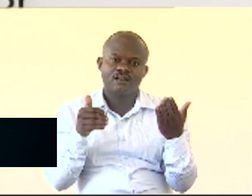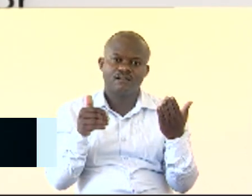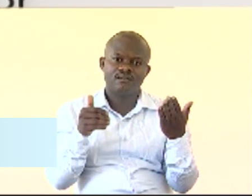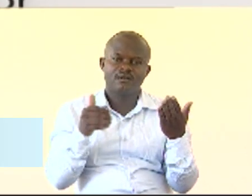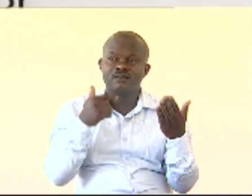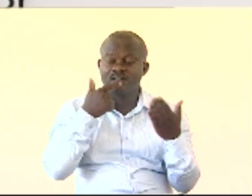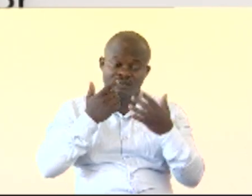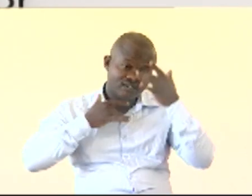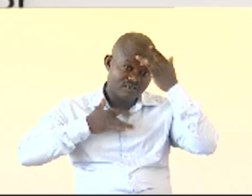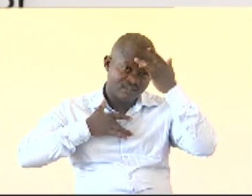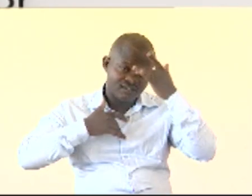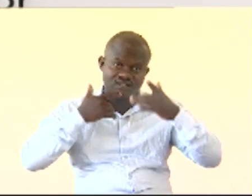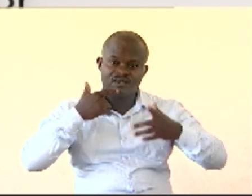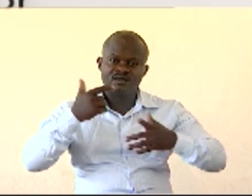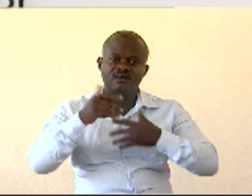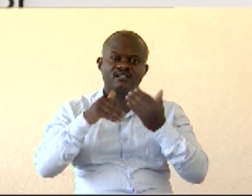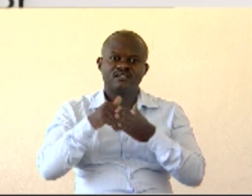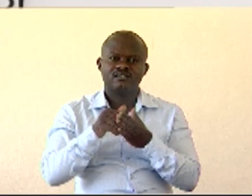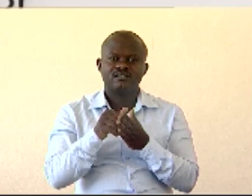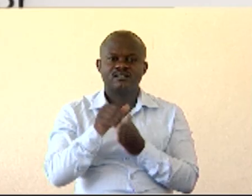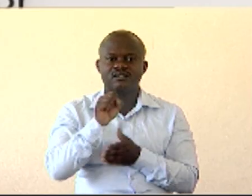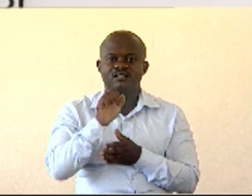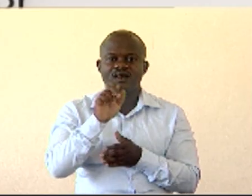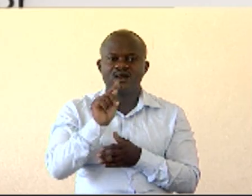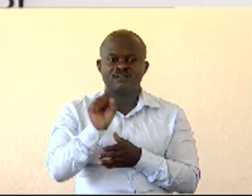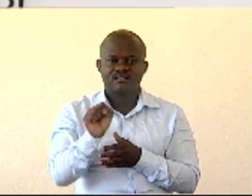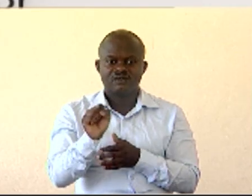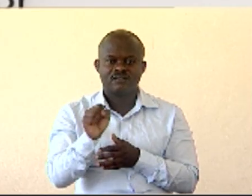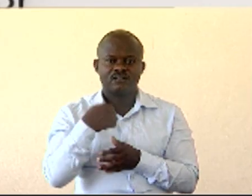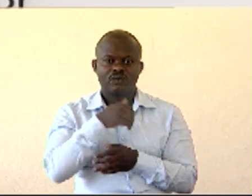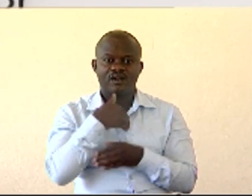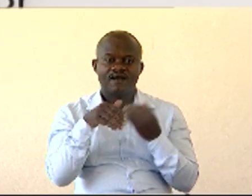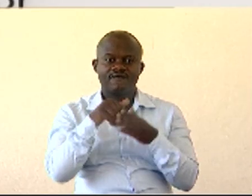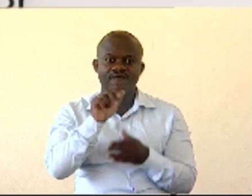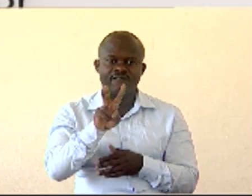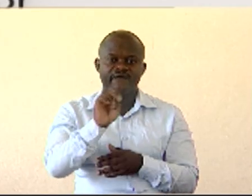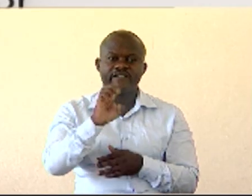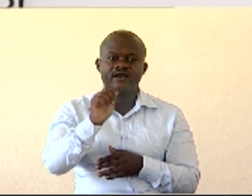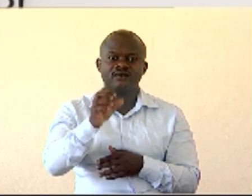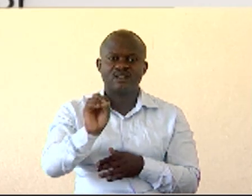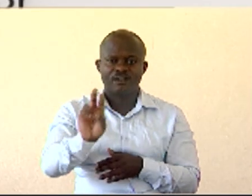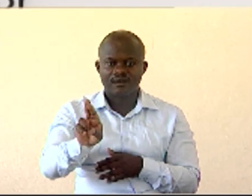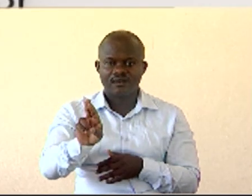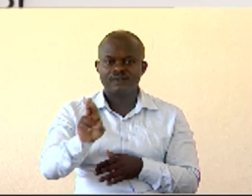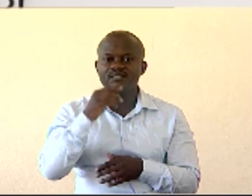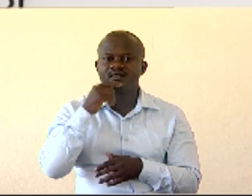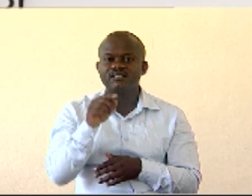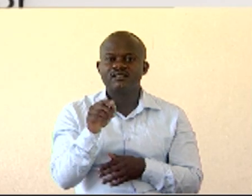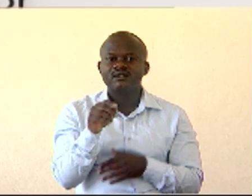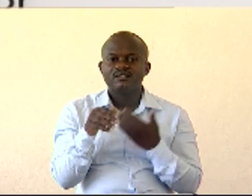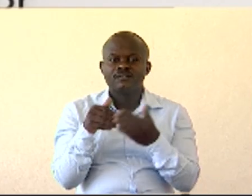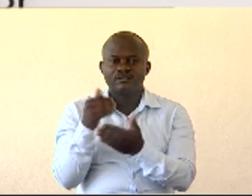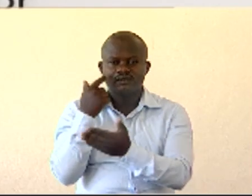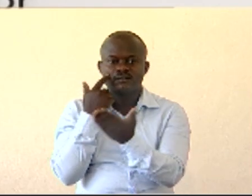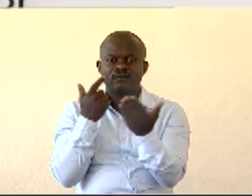that disease is snails. We have a vector. What is a vector? This is a living organ that